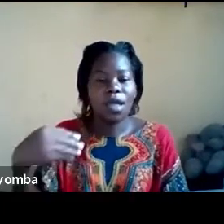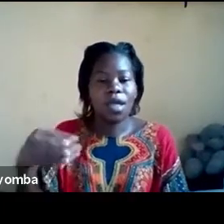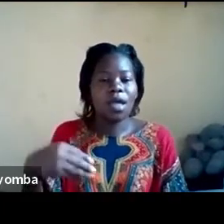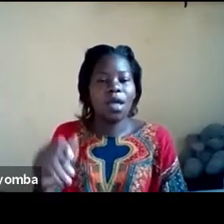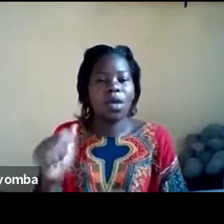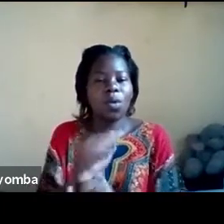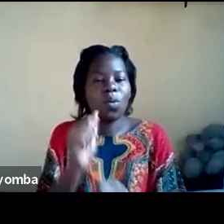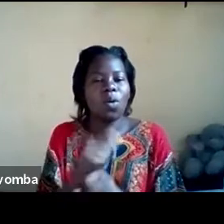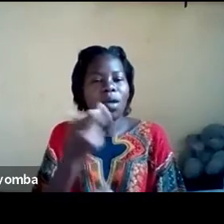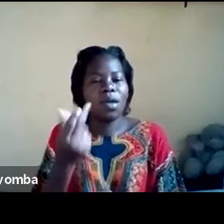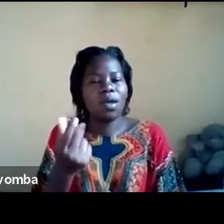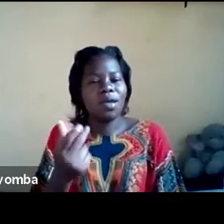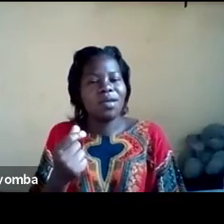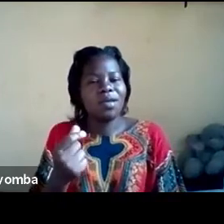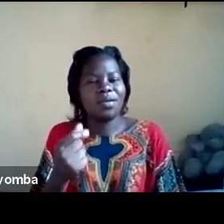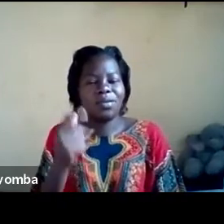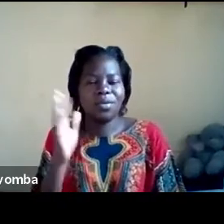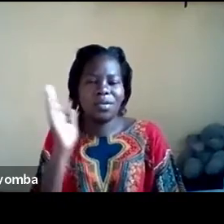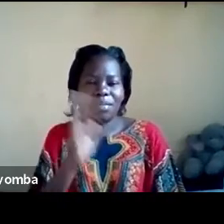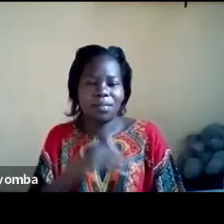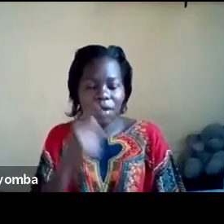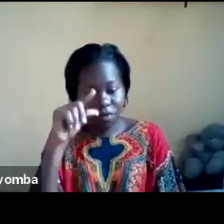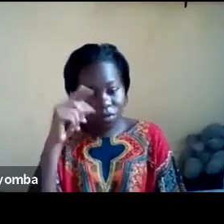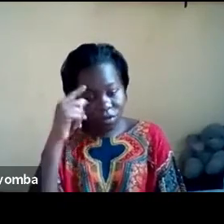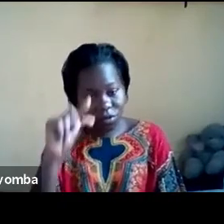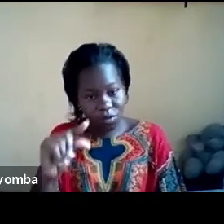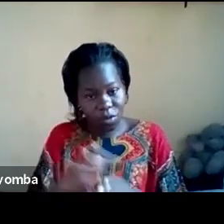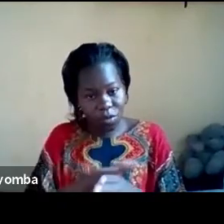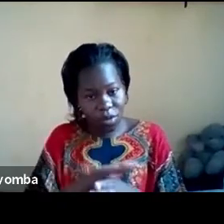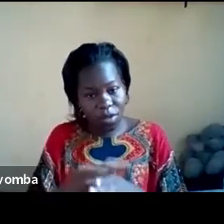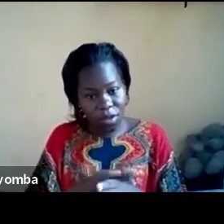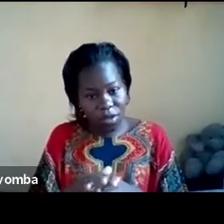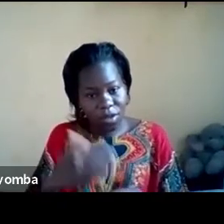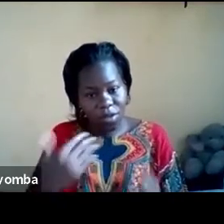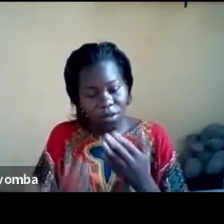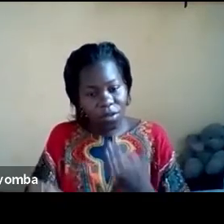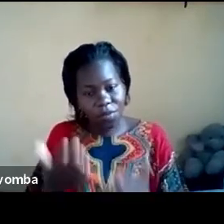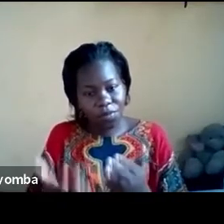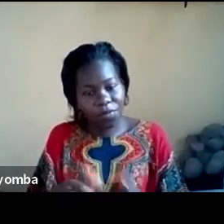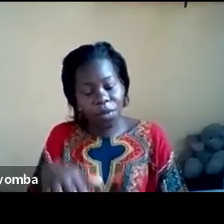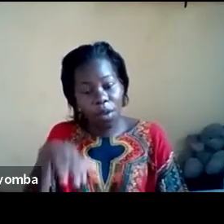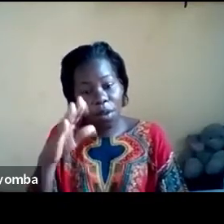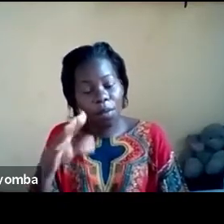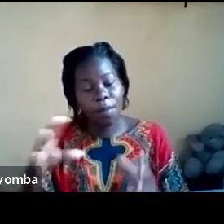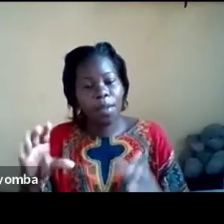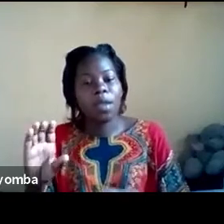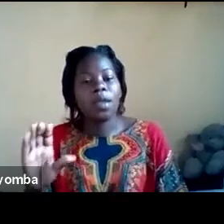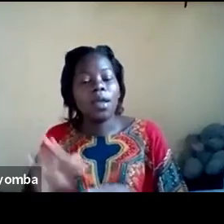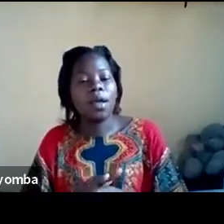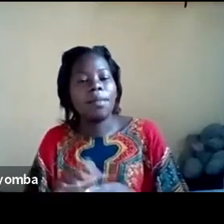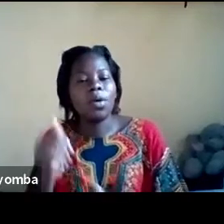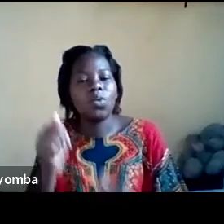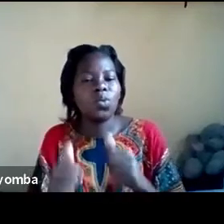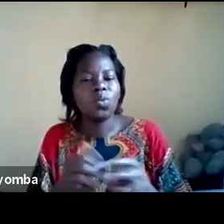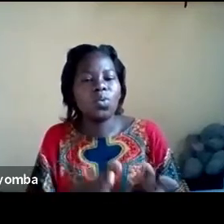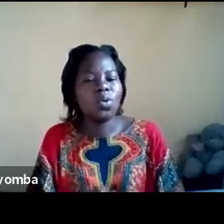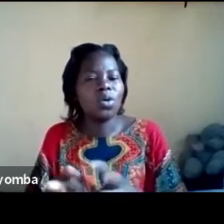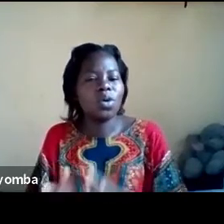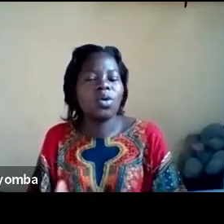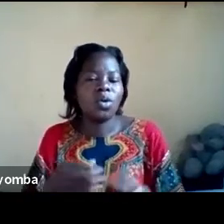which disadvantage smaller enterprises at the expense of the more established companies. What mechanisms are being put in place to tame these barriers to